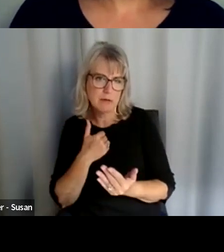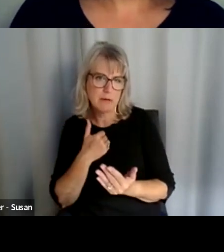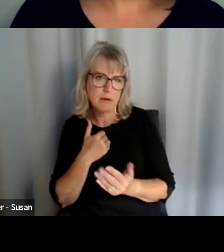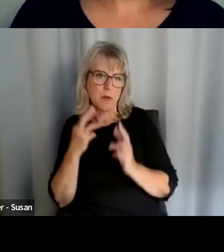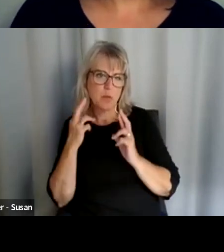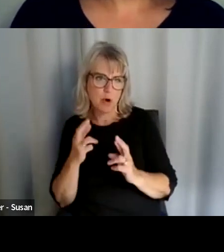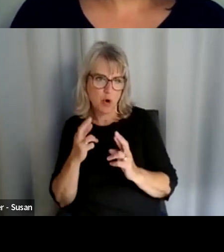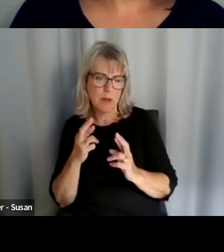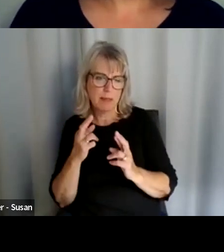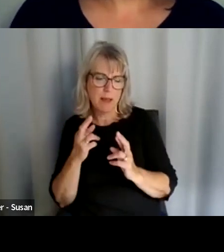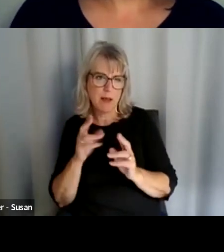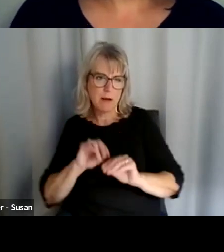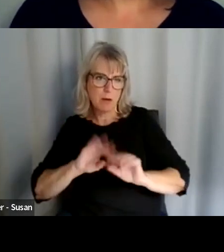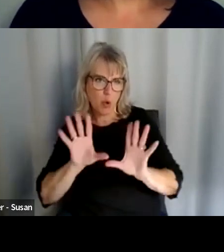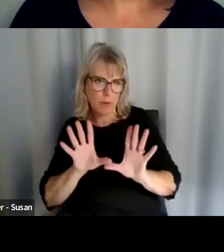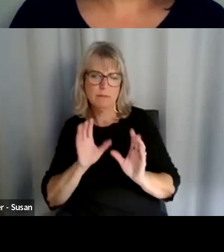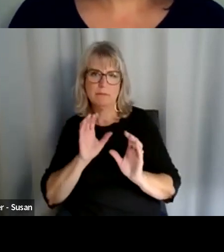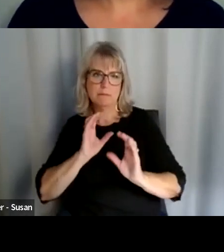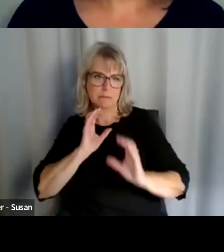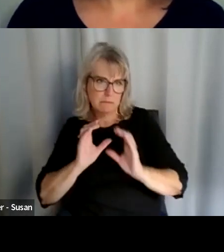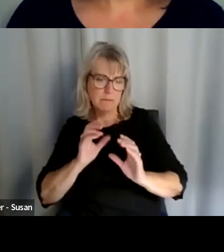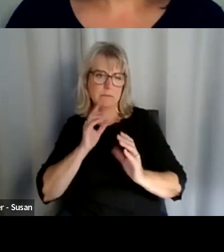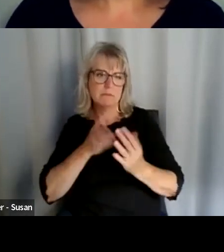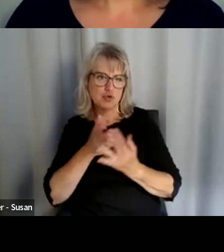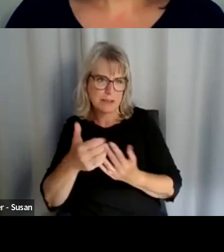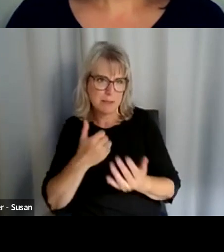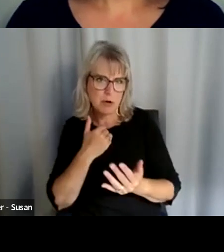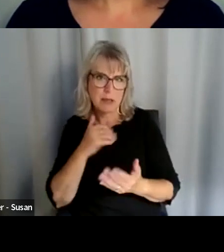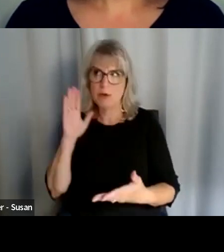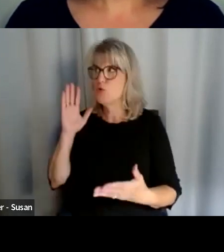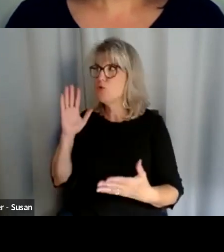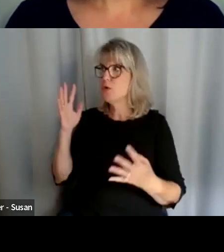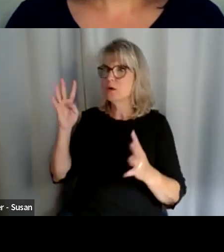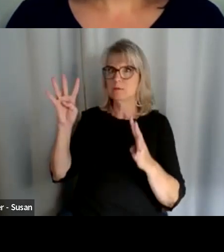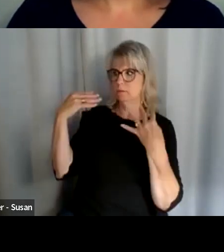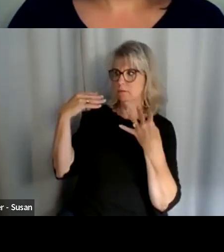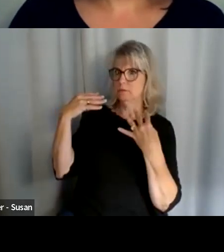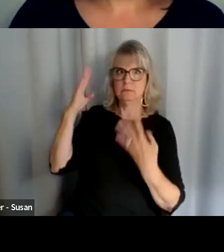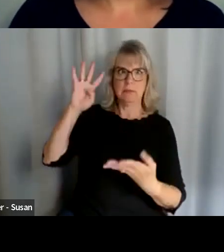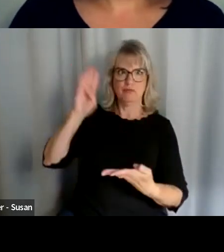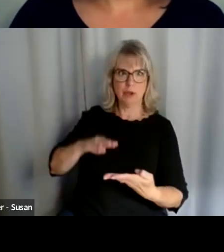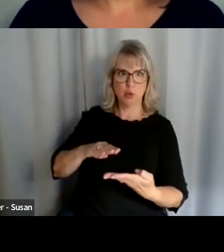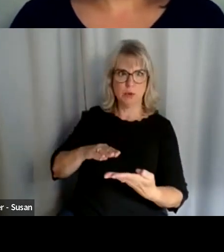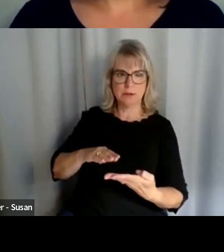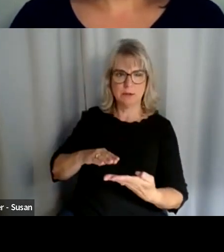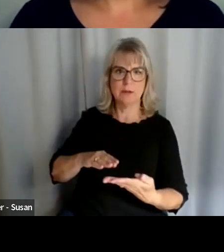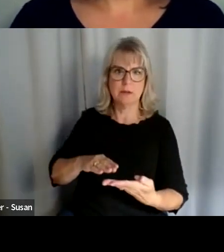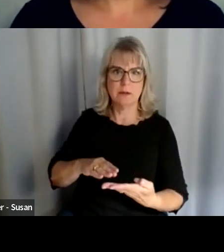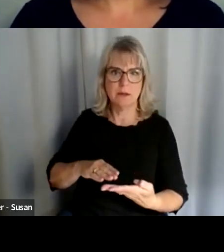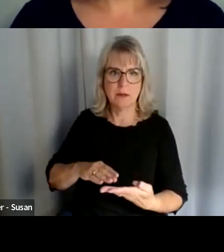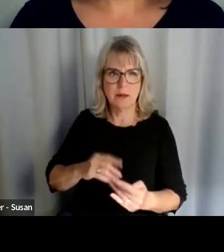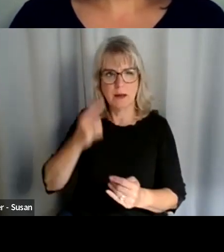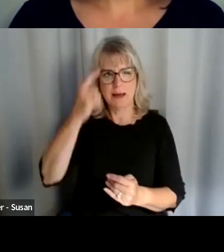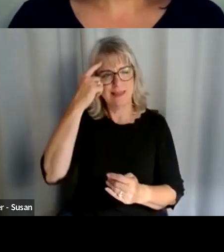this transparency will make you say, oh, let me reduce it because I'm in the spotlight. So I think I would kind of